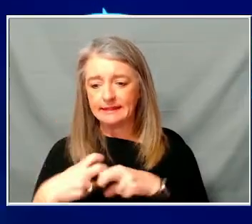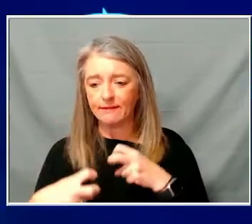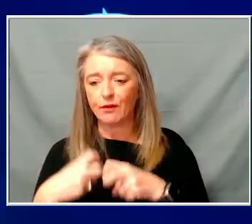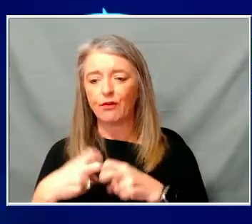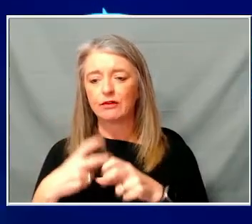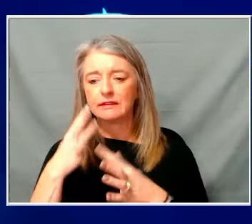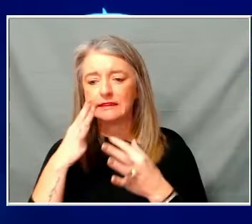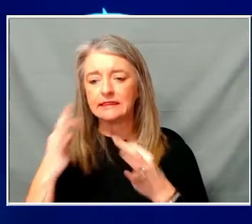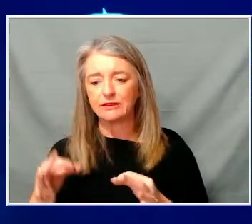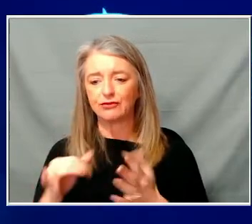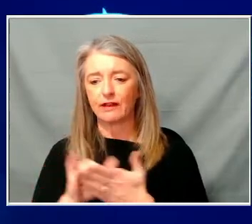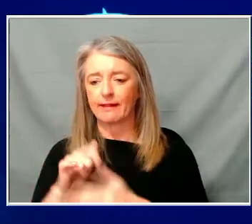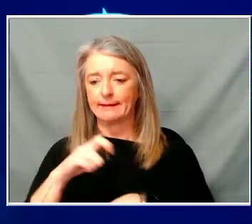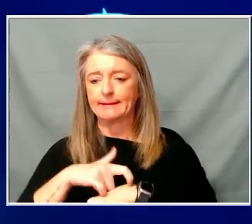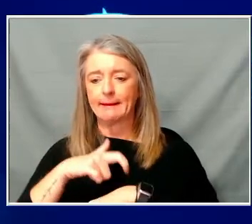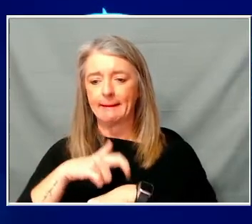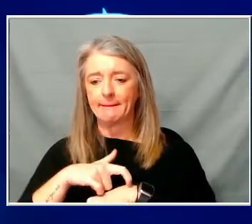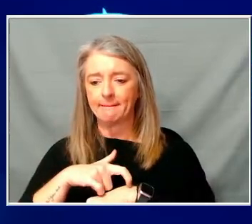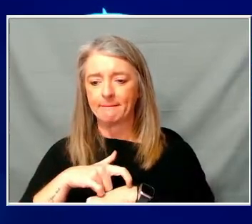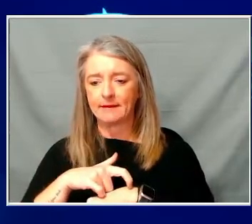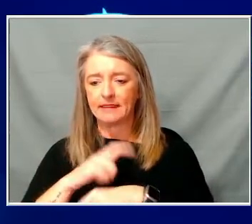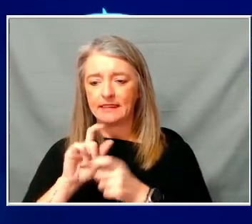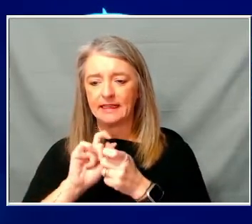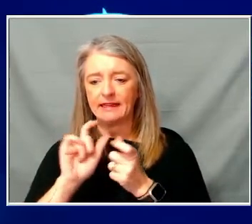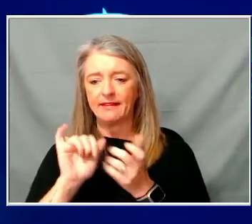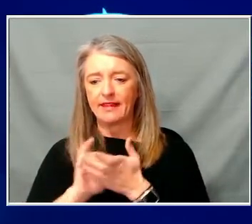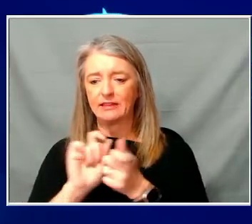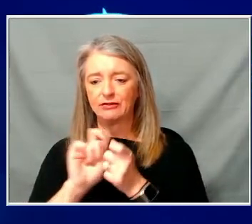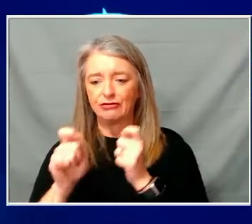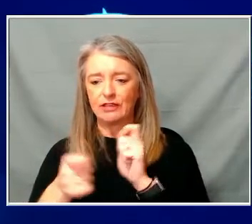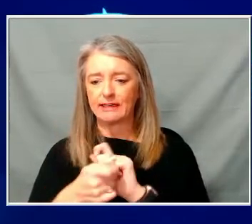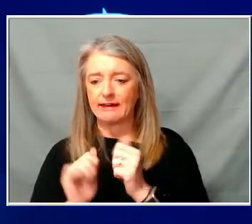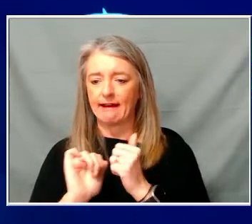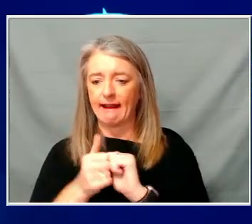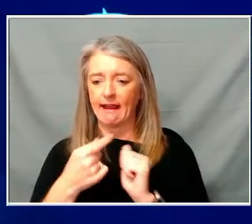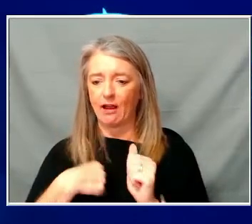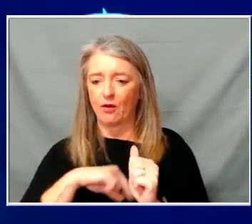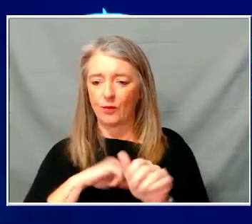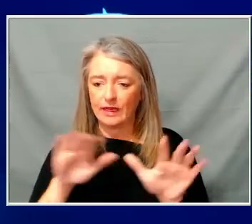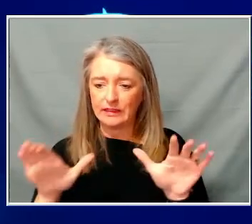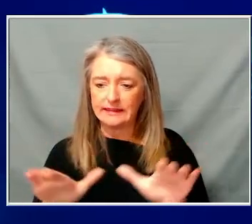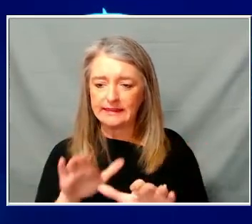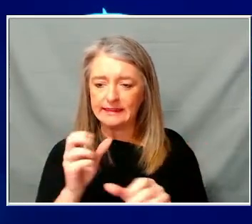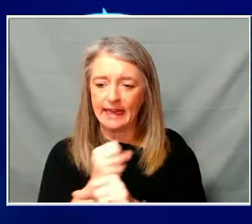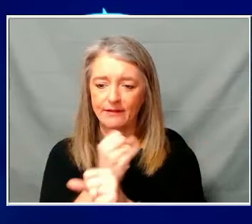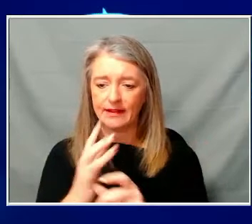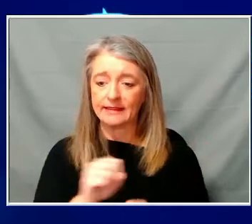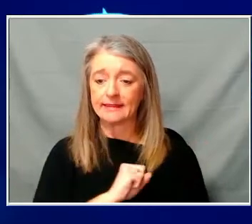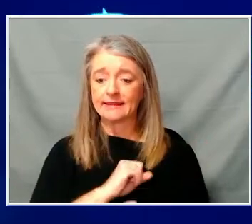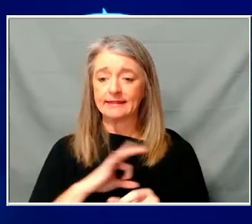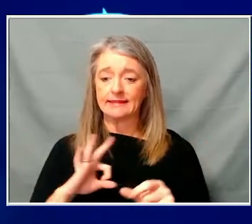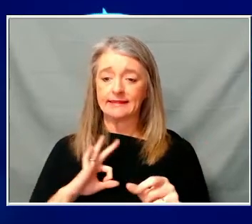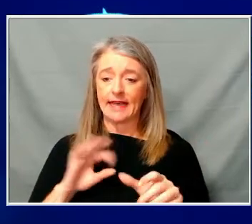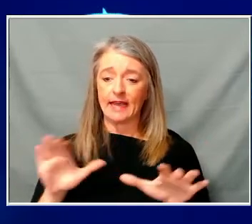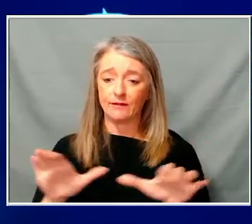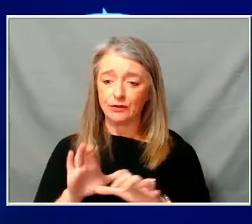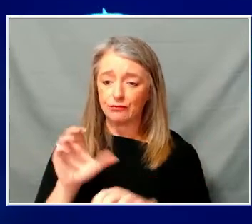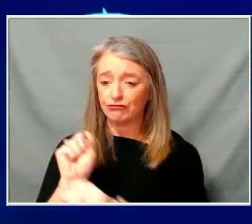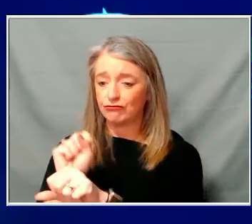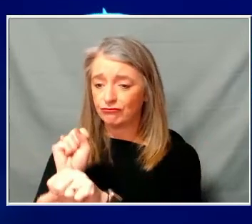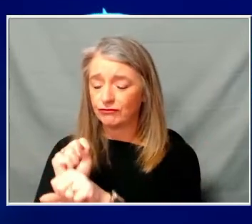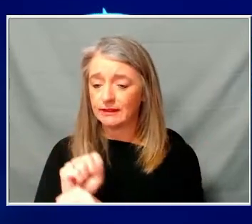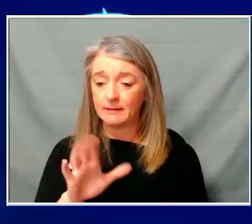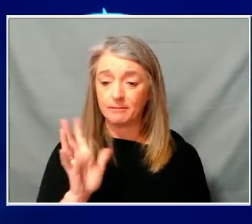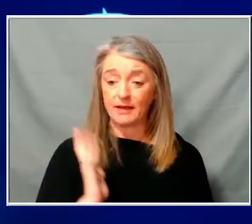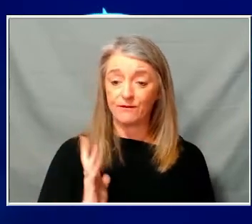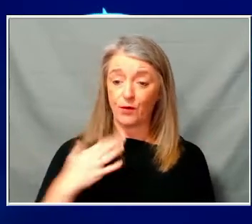and it just changed the way that everyone did everything. How staff then were doing tasks that our volunteers typically